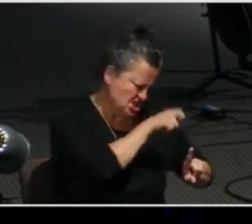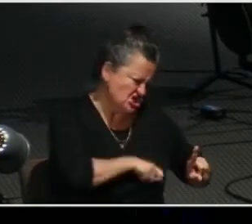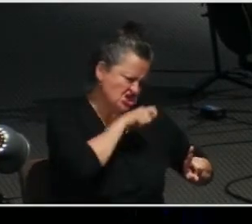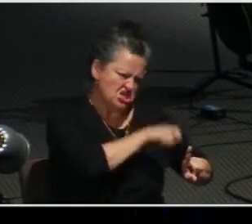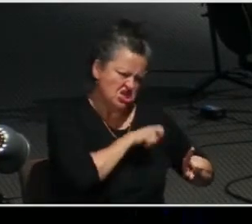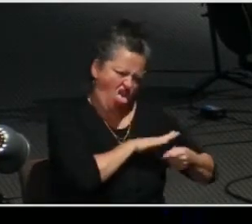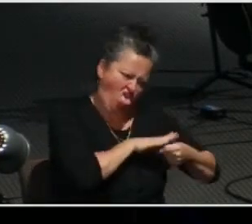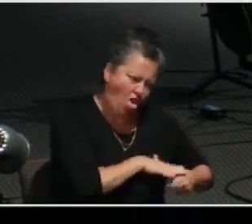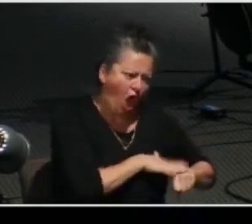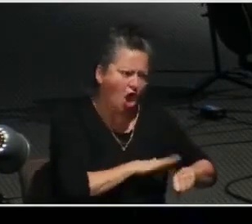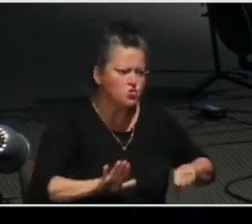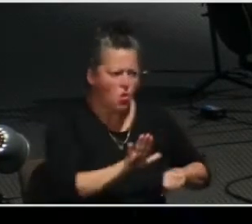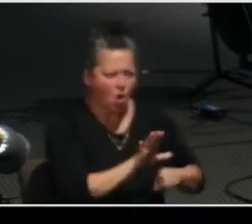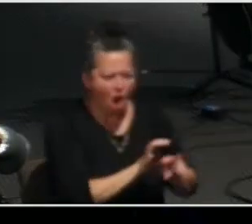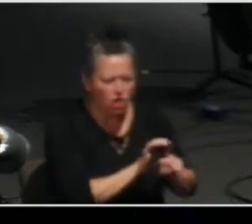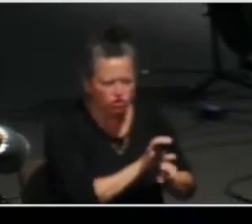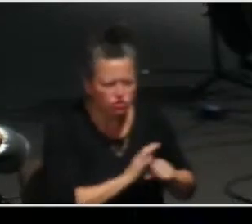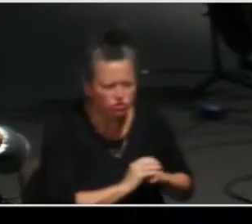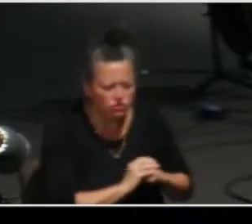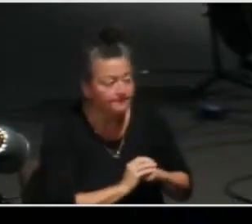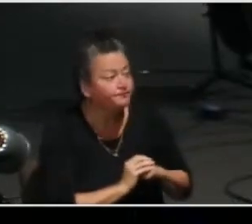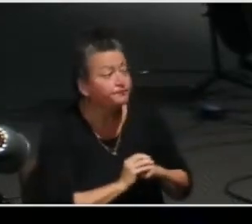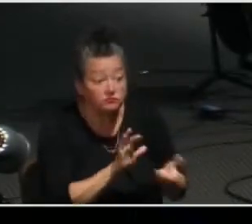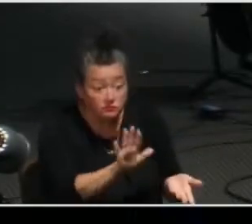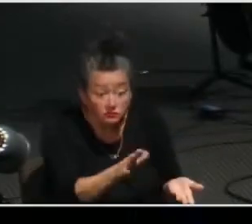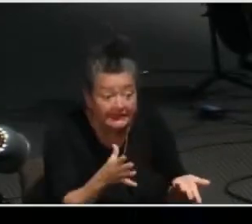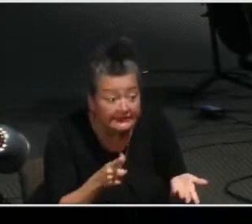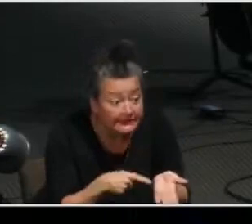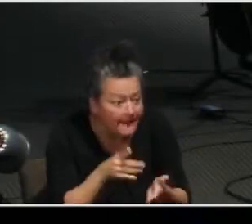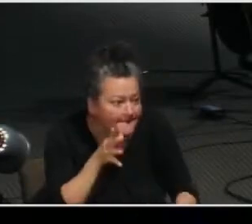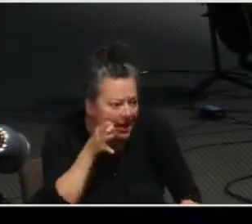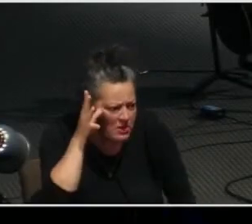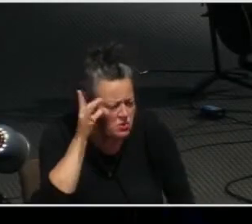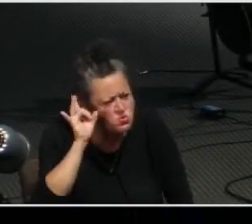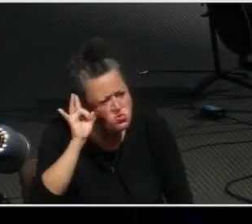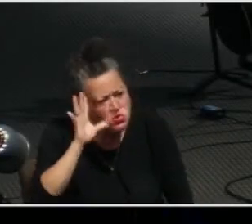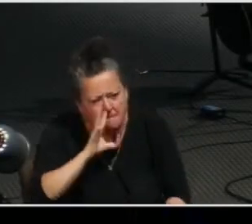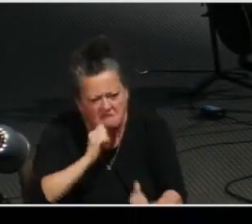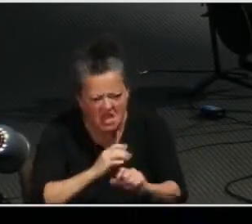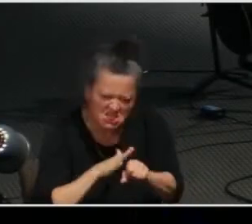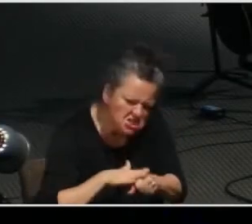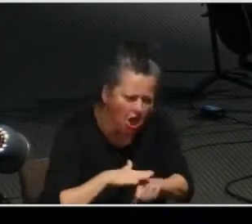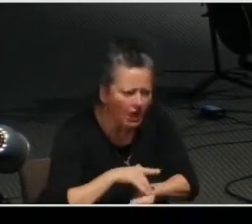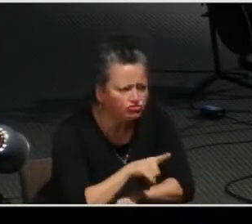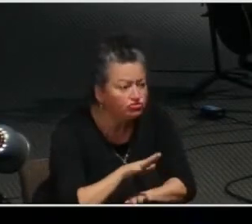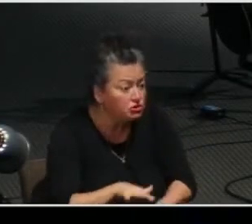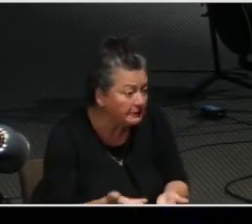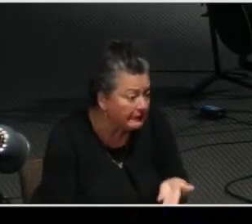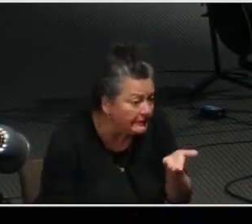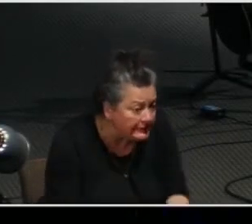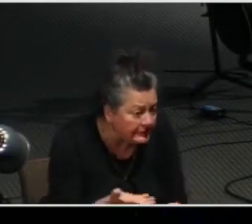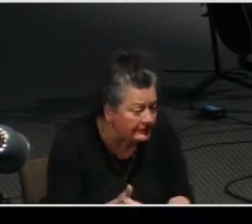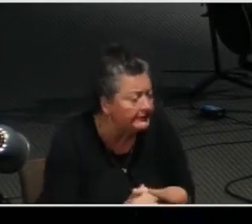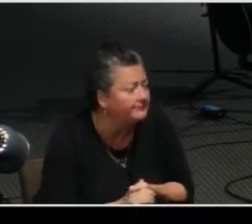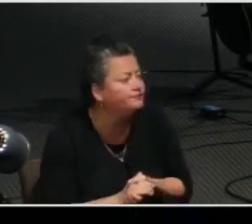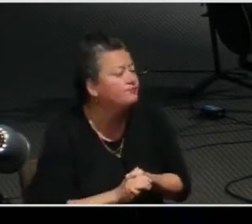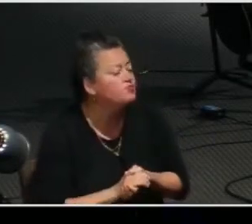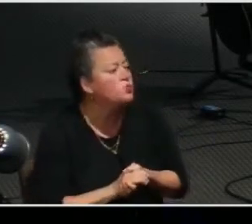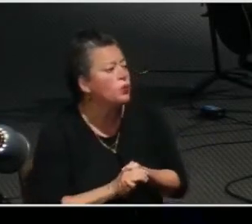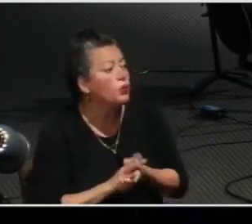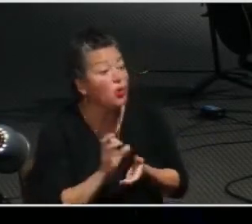home. A parent oppresses their child with cruelty or preventing them